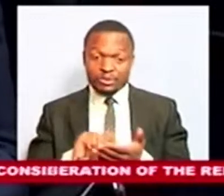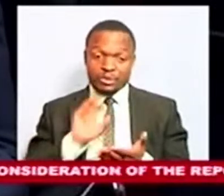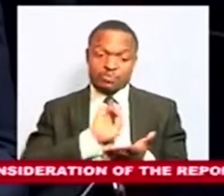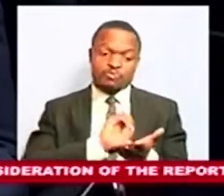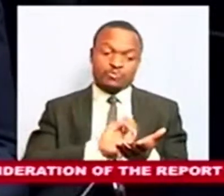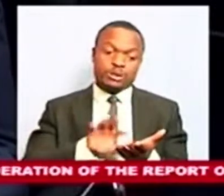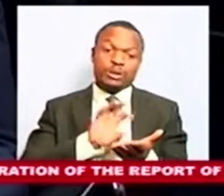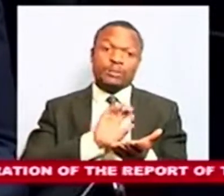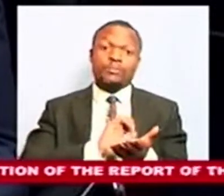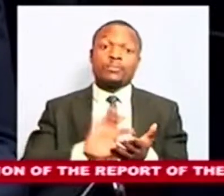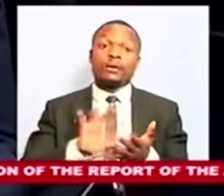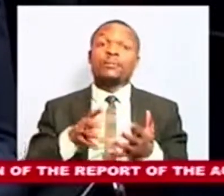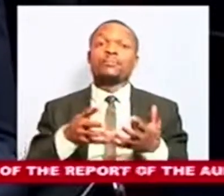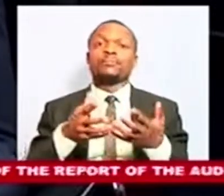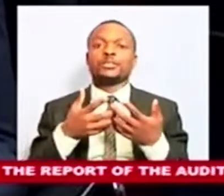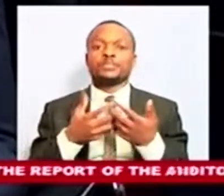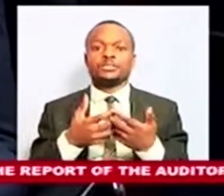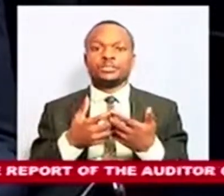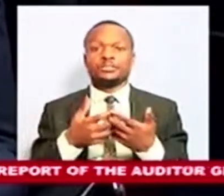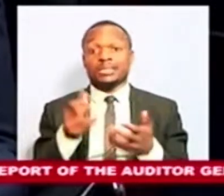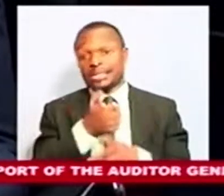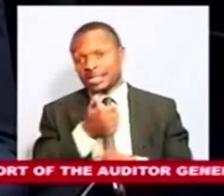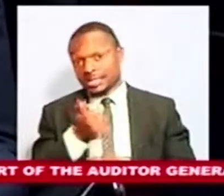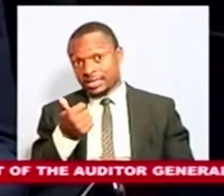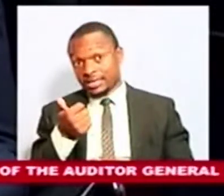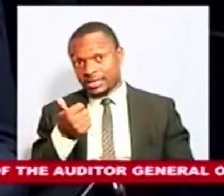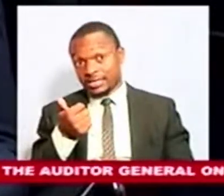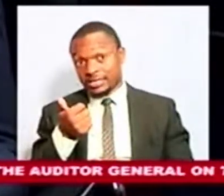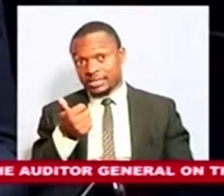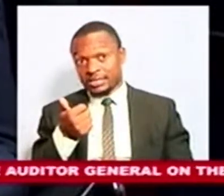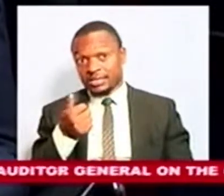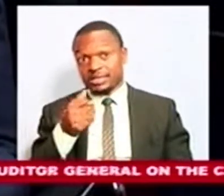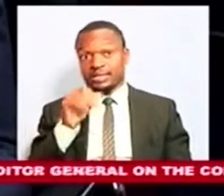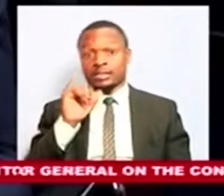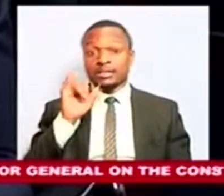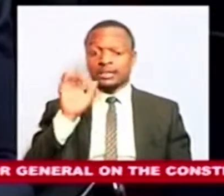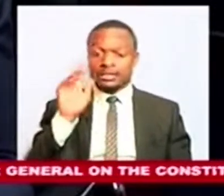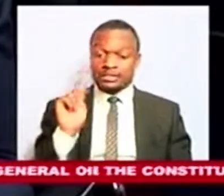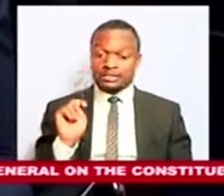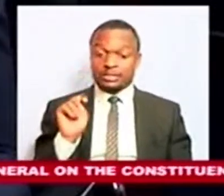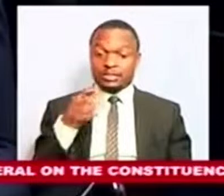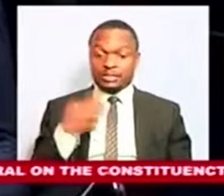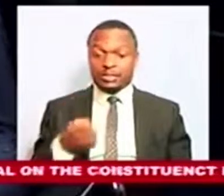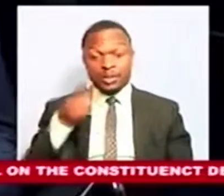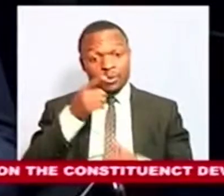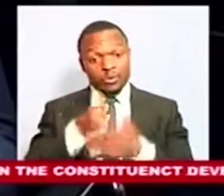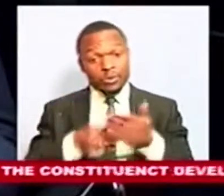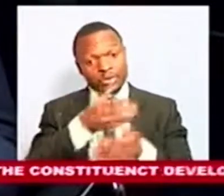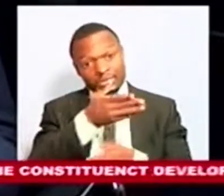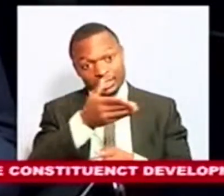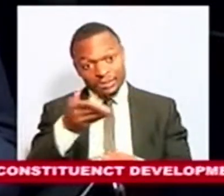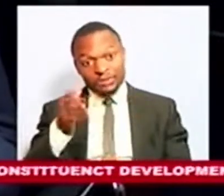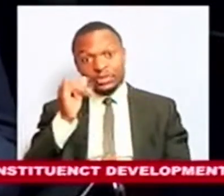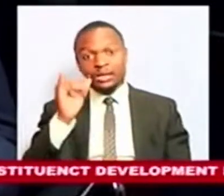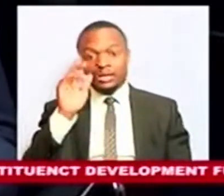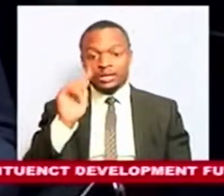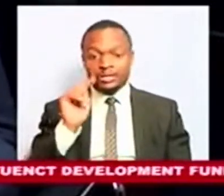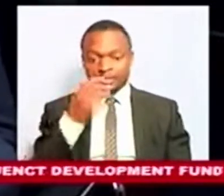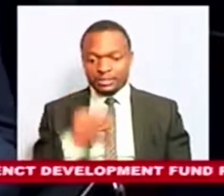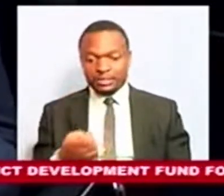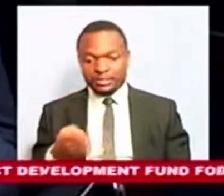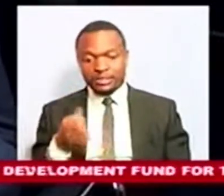photocopier. Then the other one is just IT equipment. What are those IT equipment that